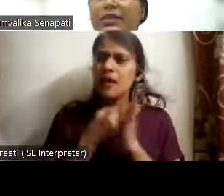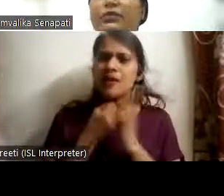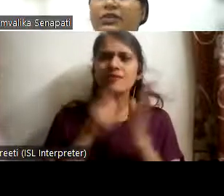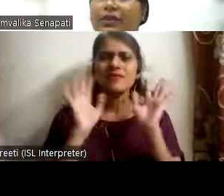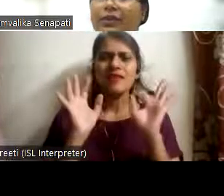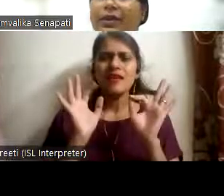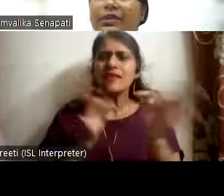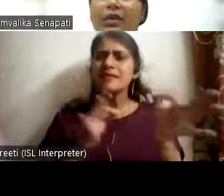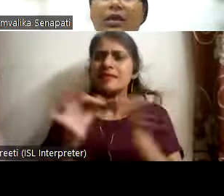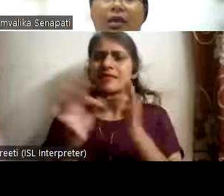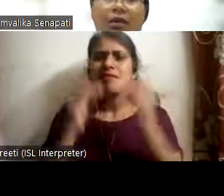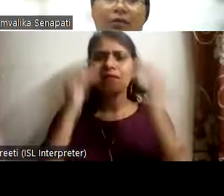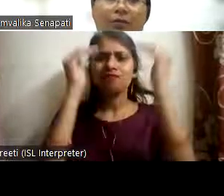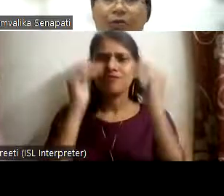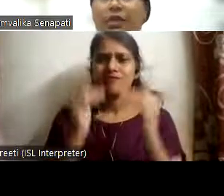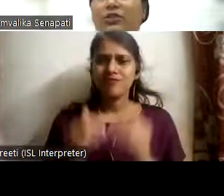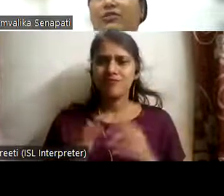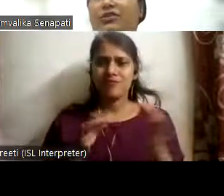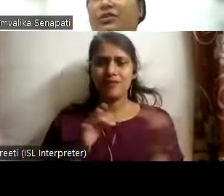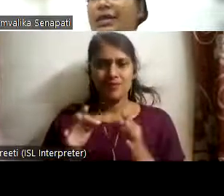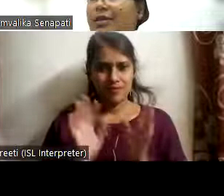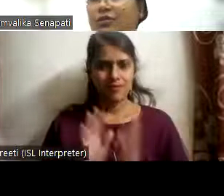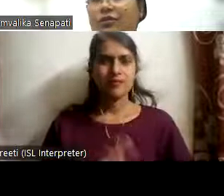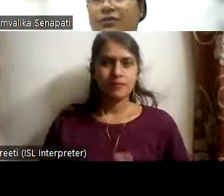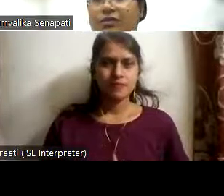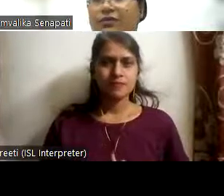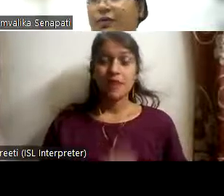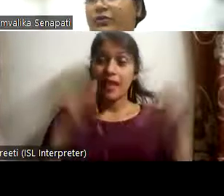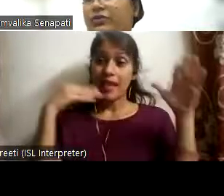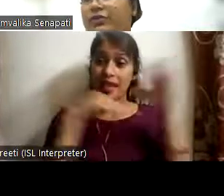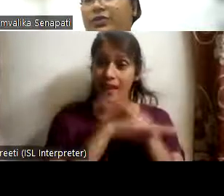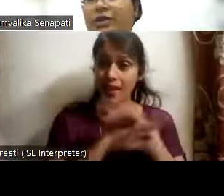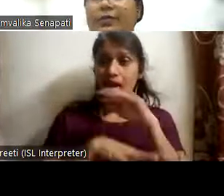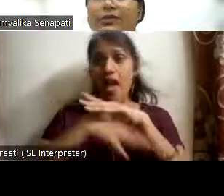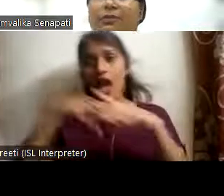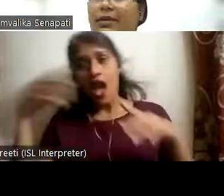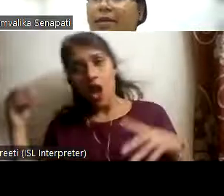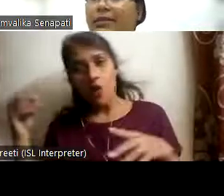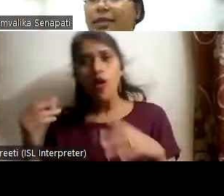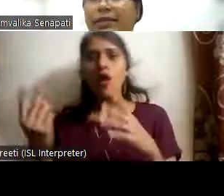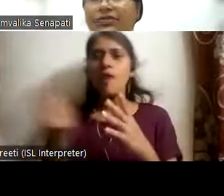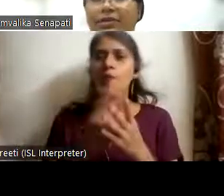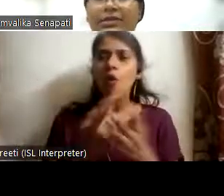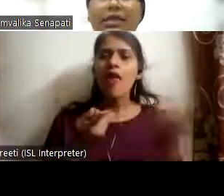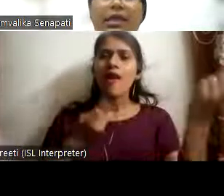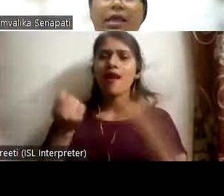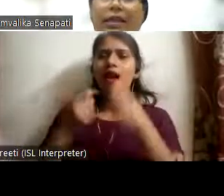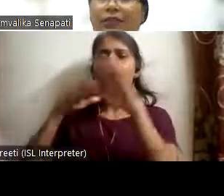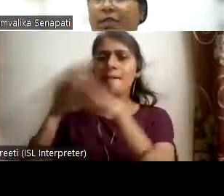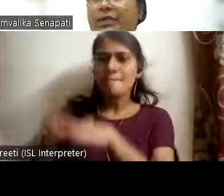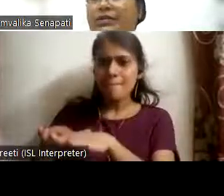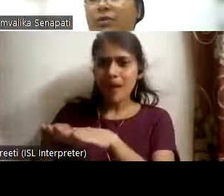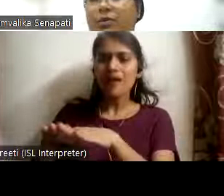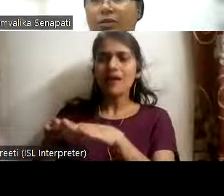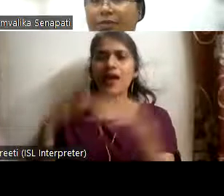in buildings which are required, both the indoor features and the outdoor features. For outdoor, we are talking about the parking, the entrance, and